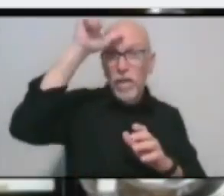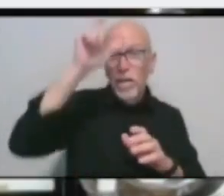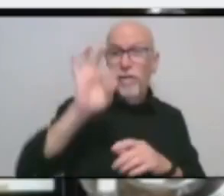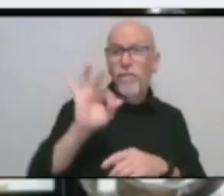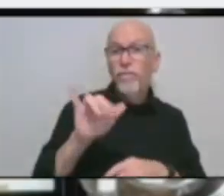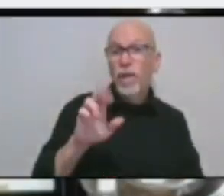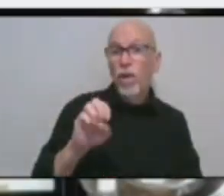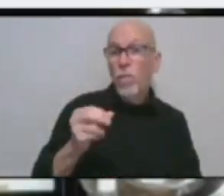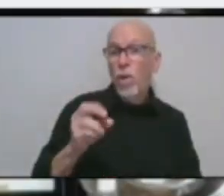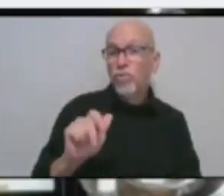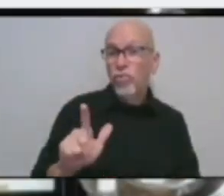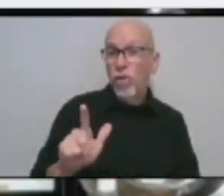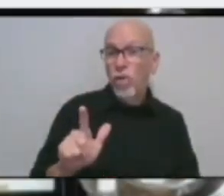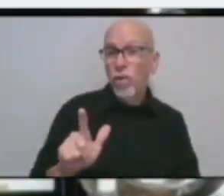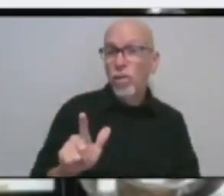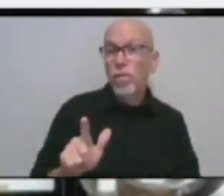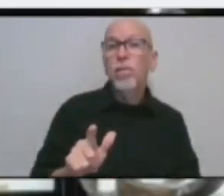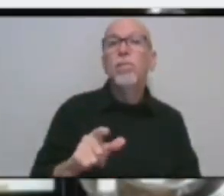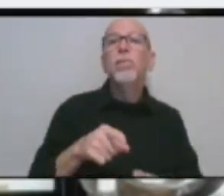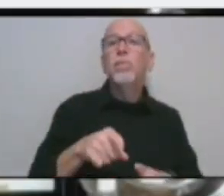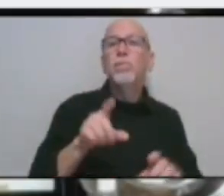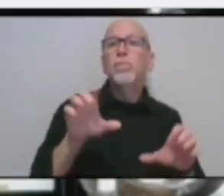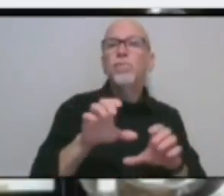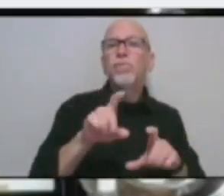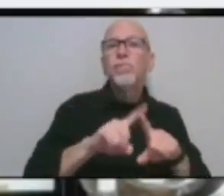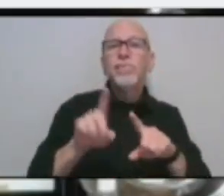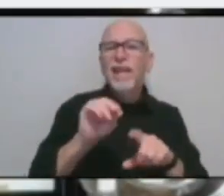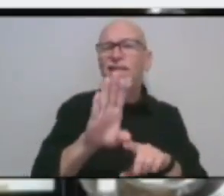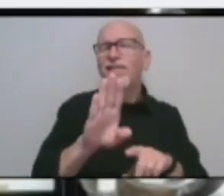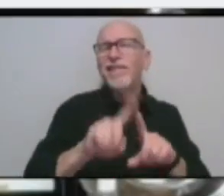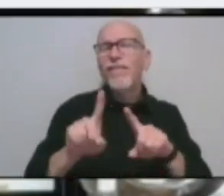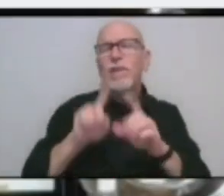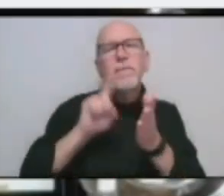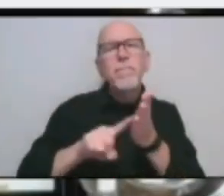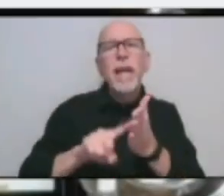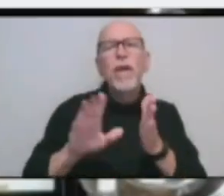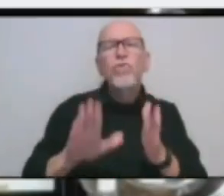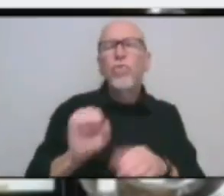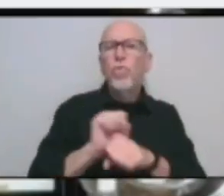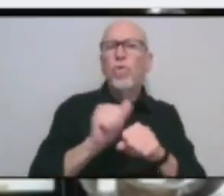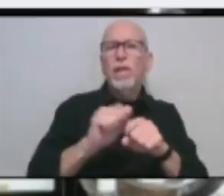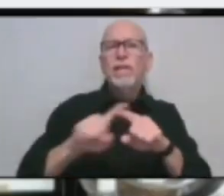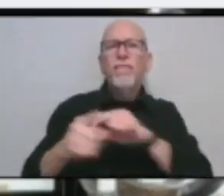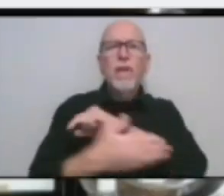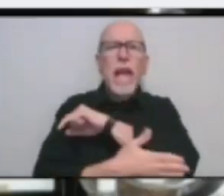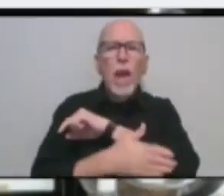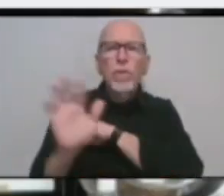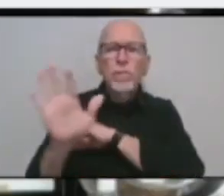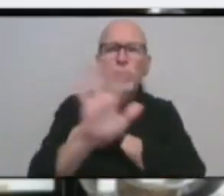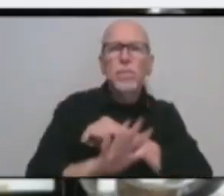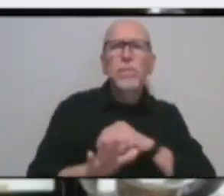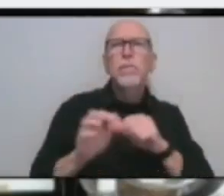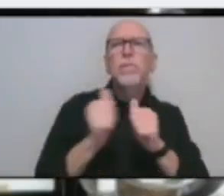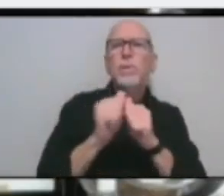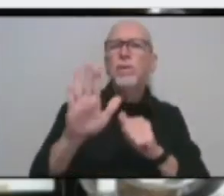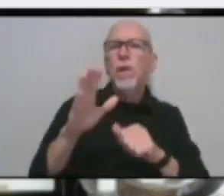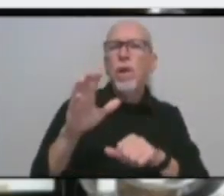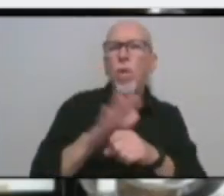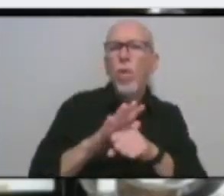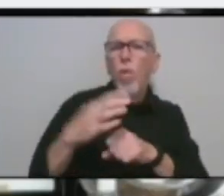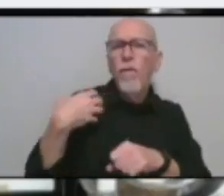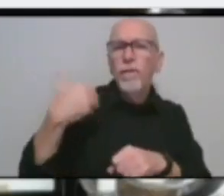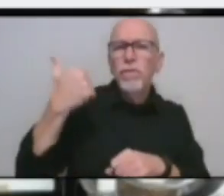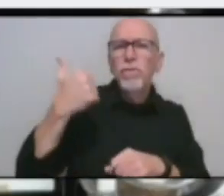staff of 40 code inspectors, have been working with counties, with local officials, with